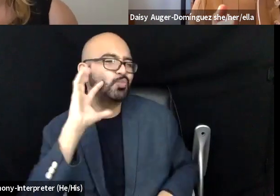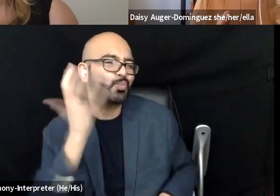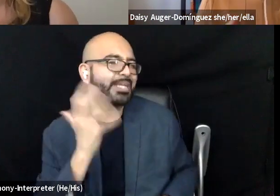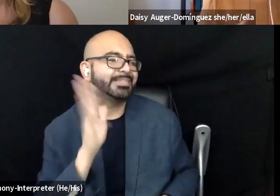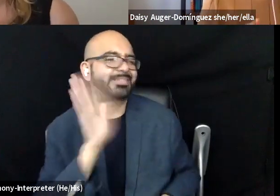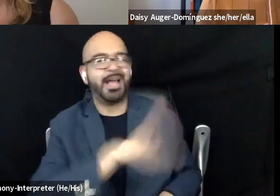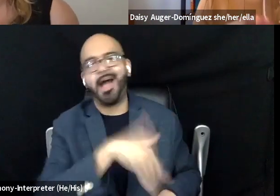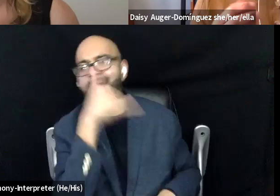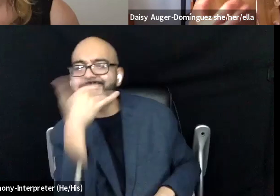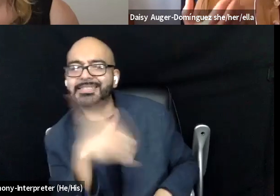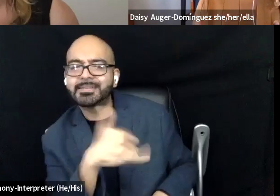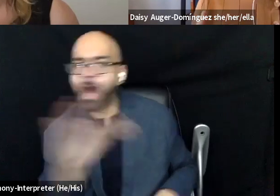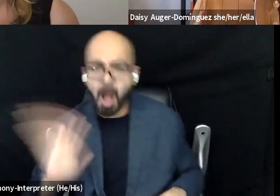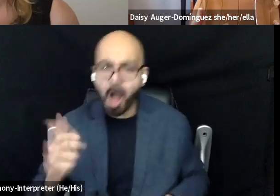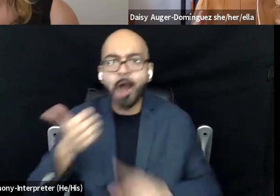listened.